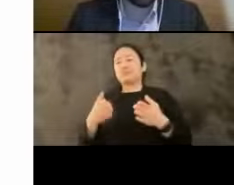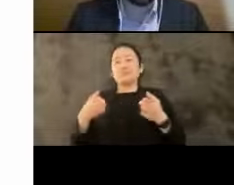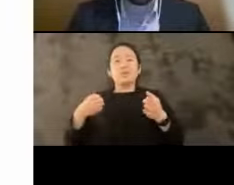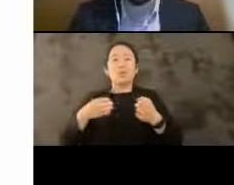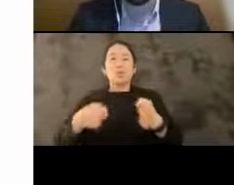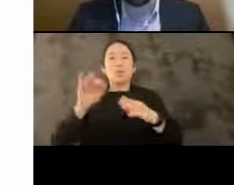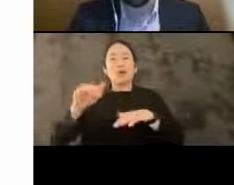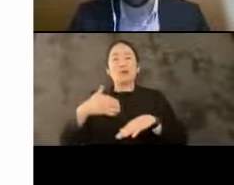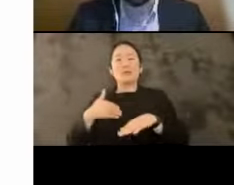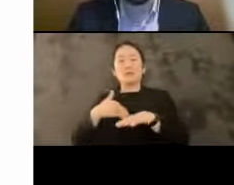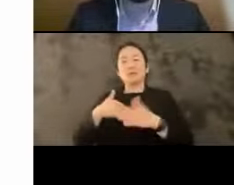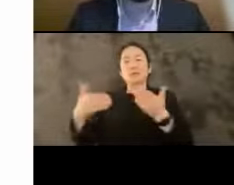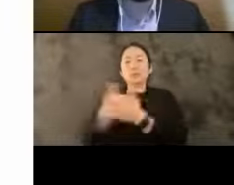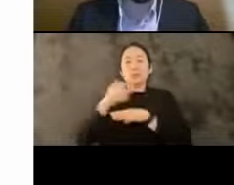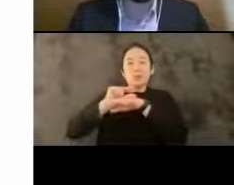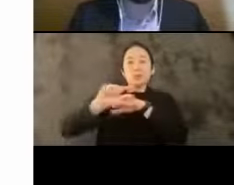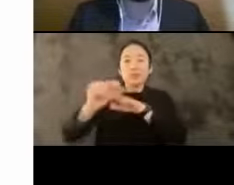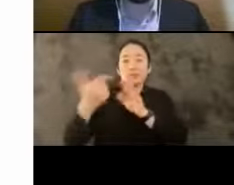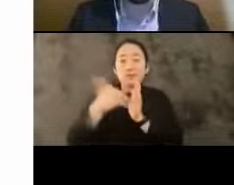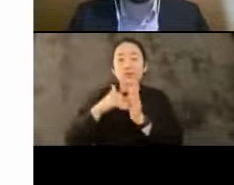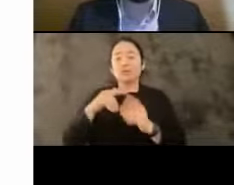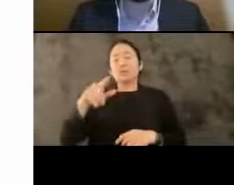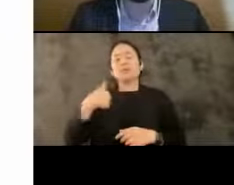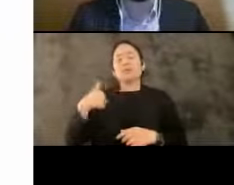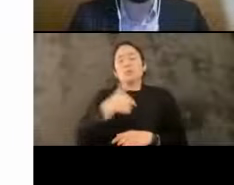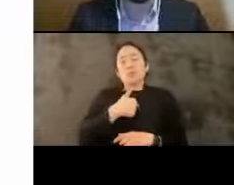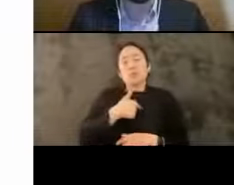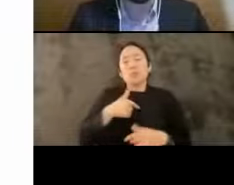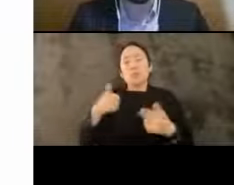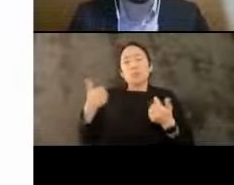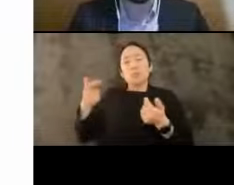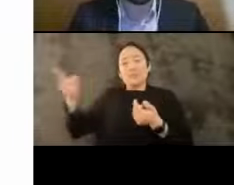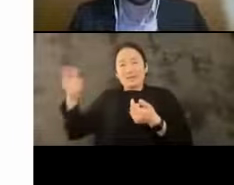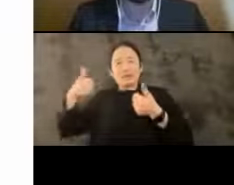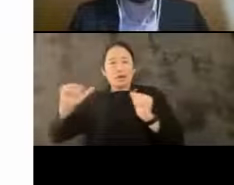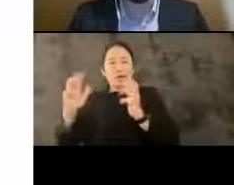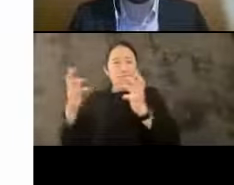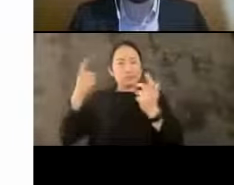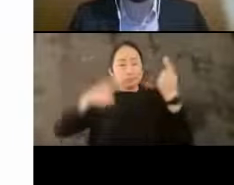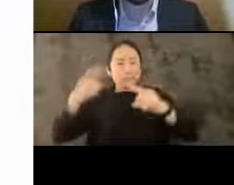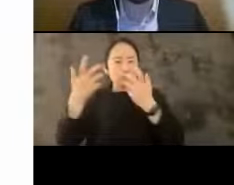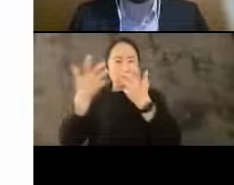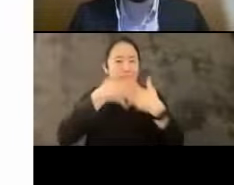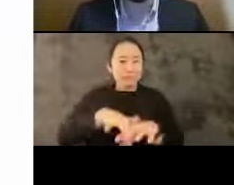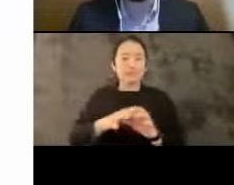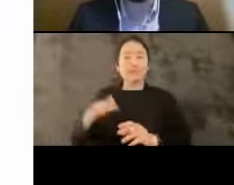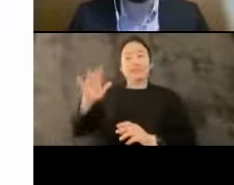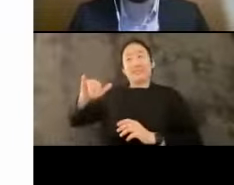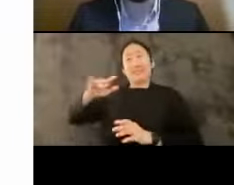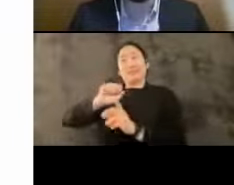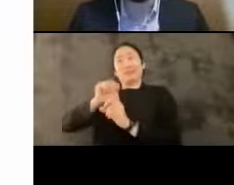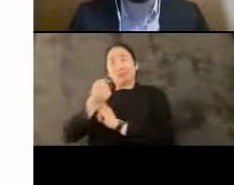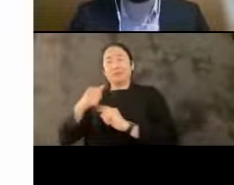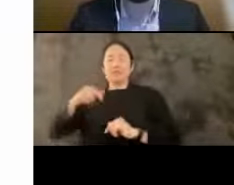resurfacing happening or something like that, they do try to coordinate those things. And in fact, it's not the city in this case, but actually the state is going to be